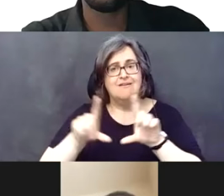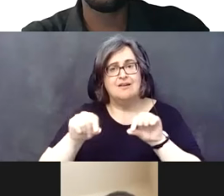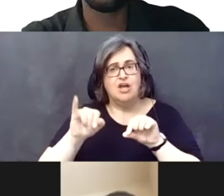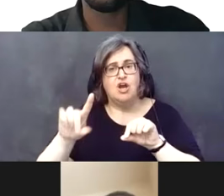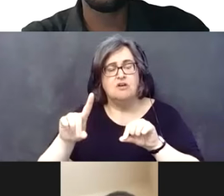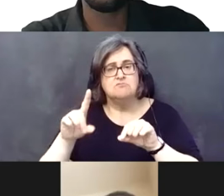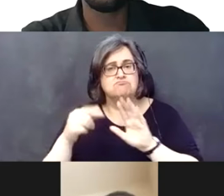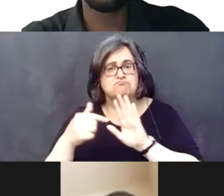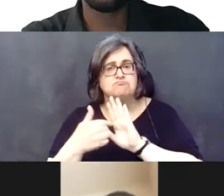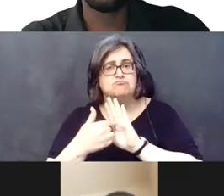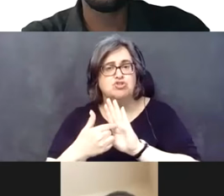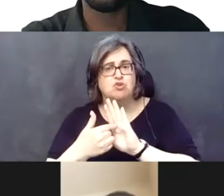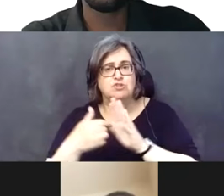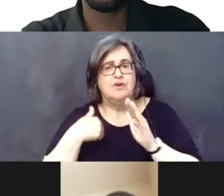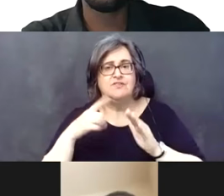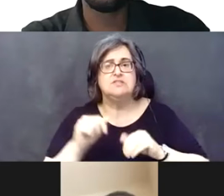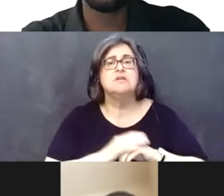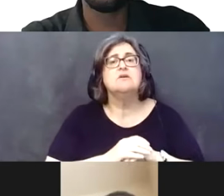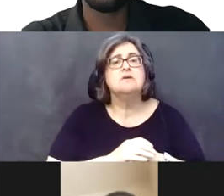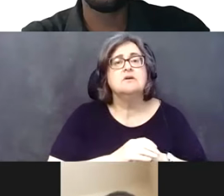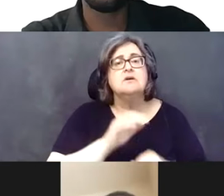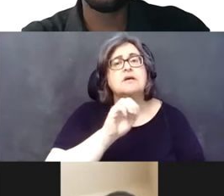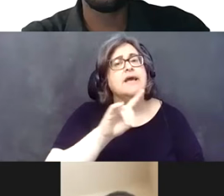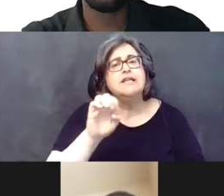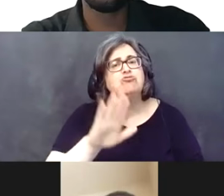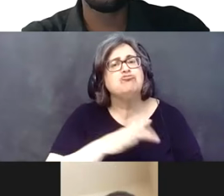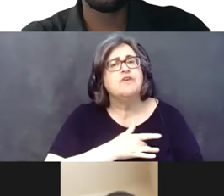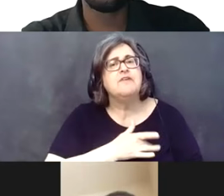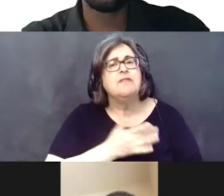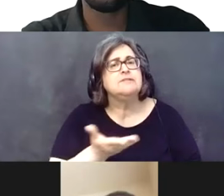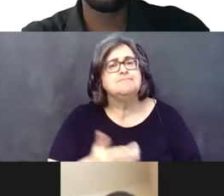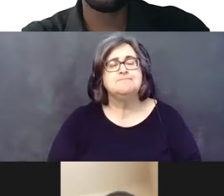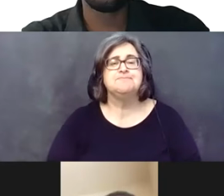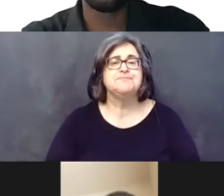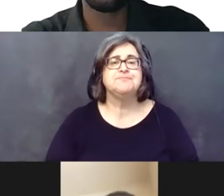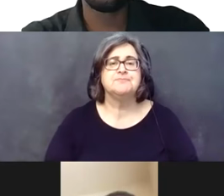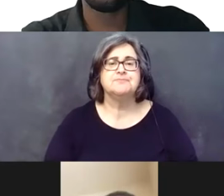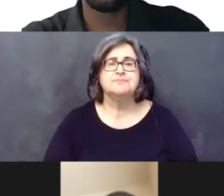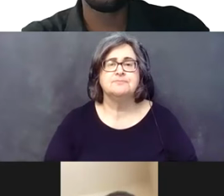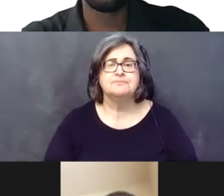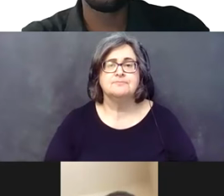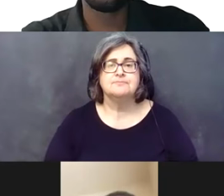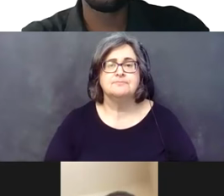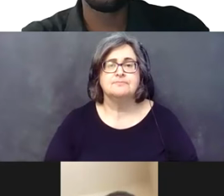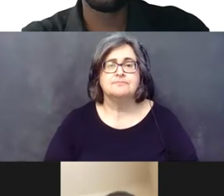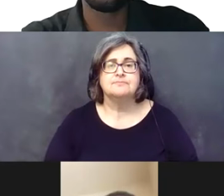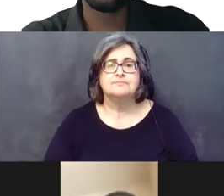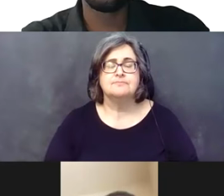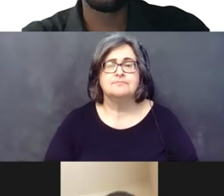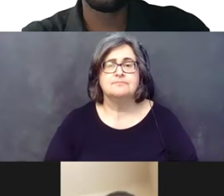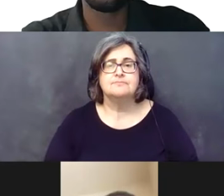Thanks, Noah. Eddie, what do you think? I think the